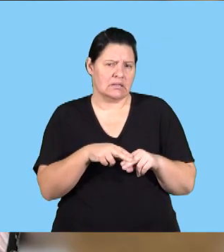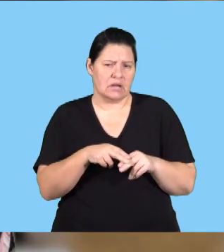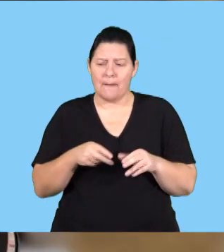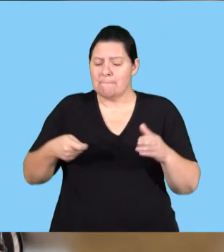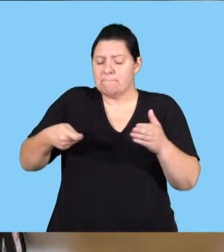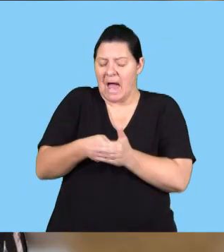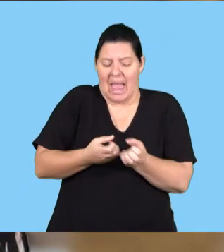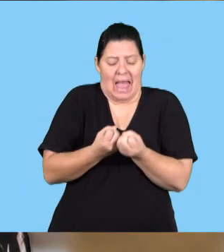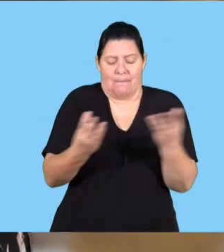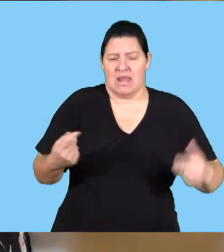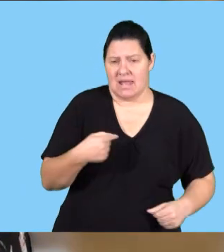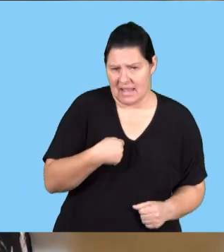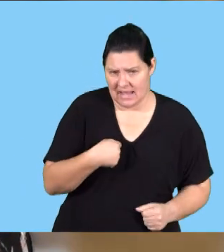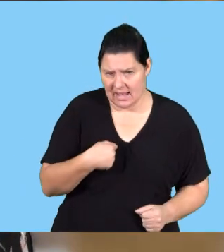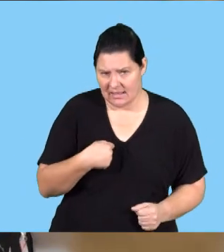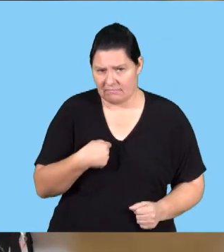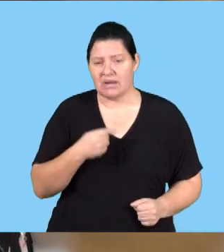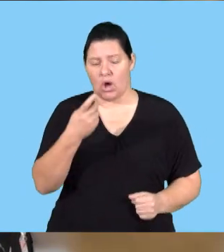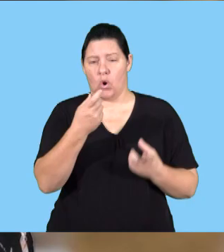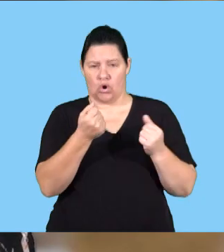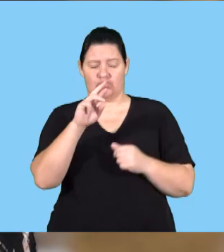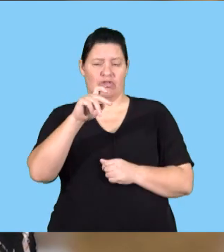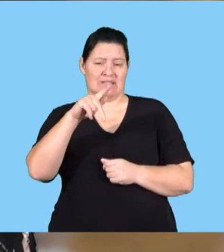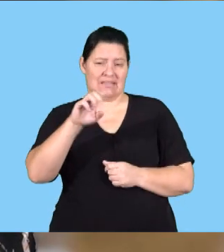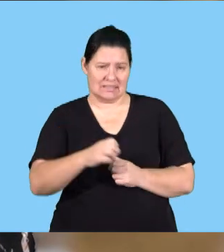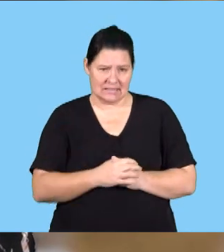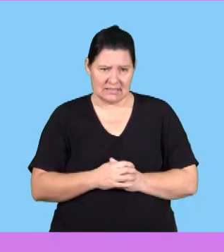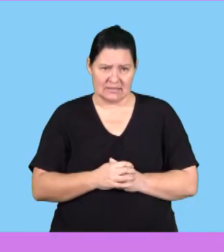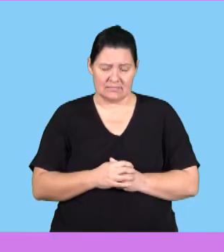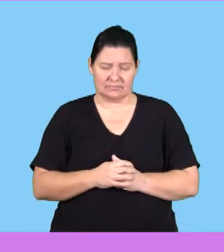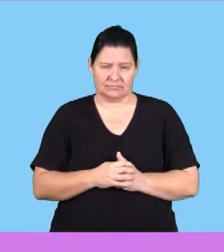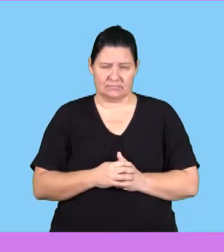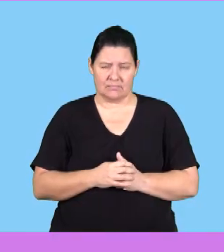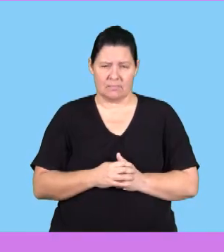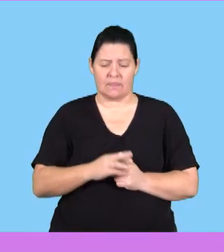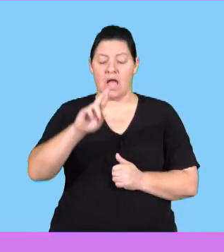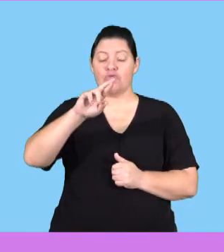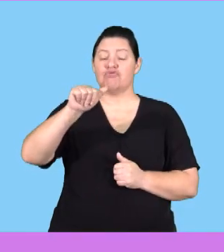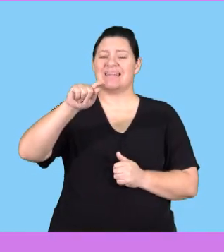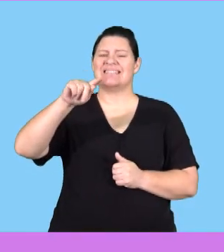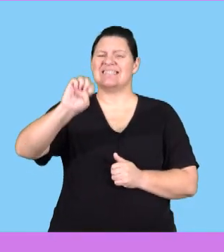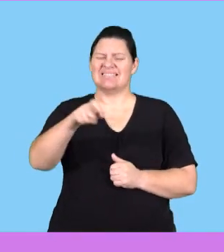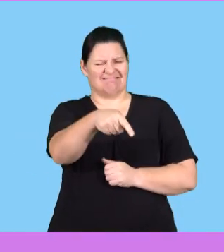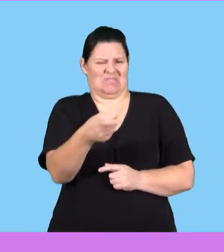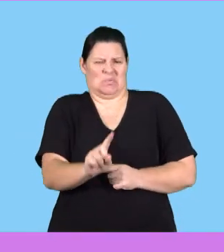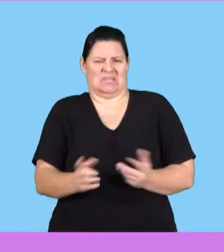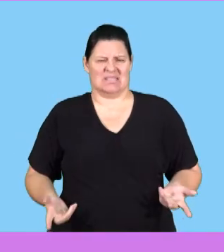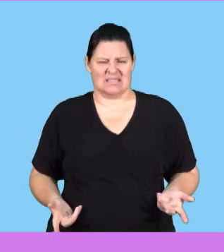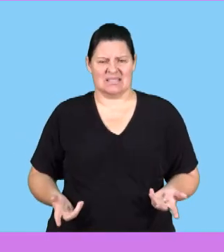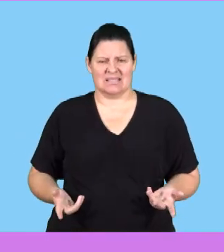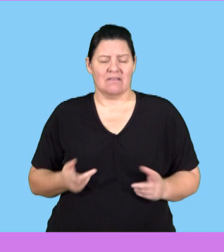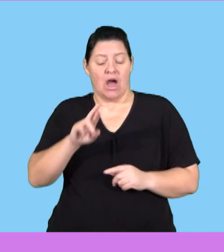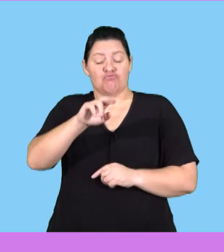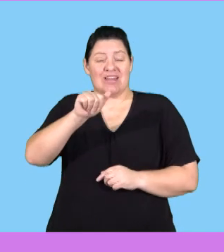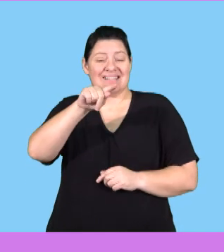is one buying. So that is the cost rate. And then we have the rate now. What is the rate?